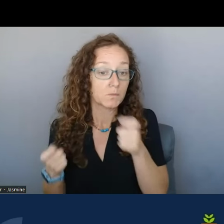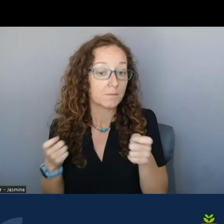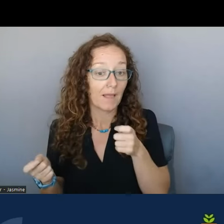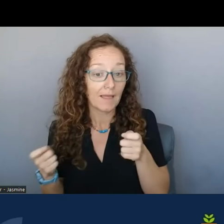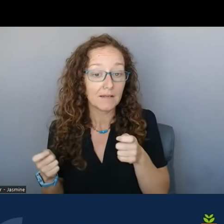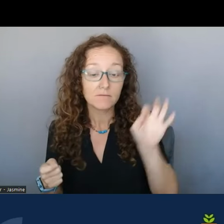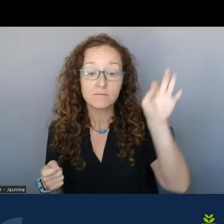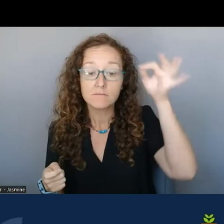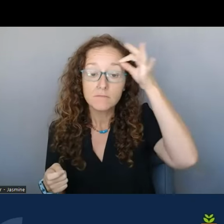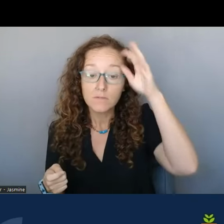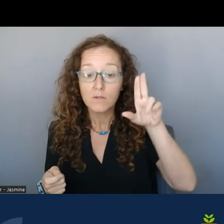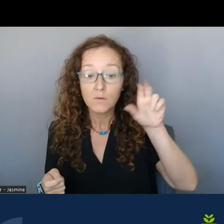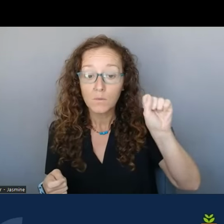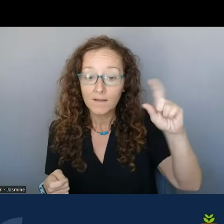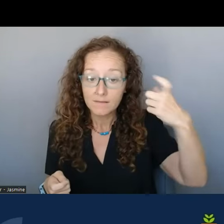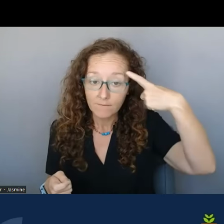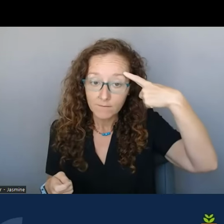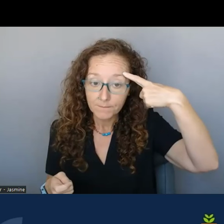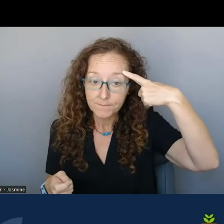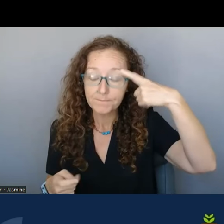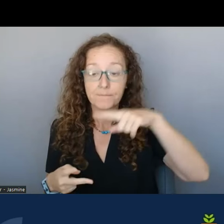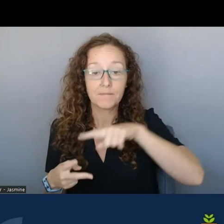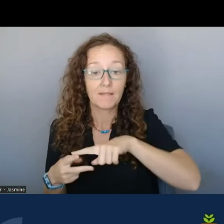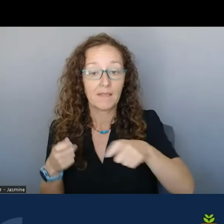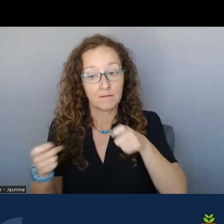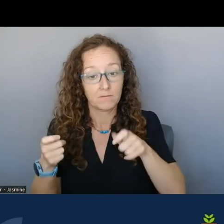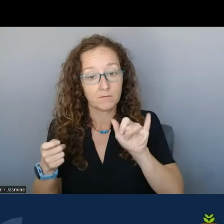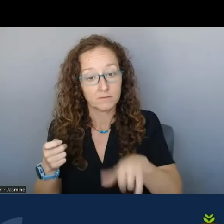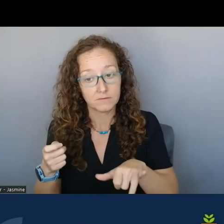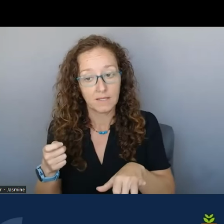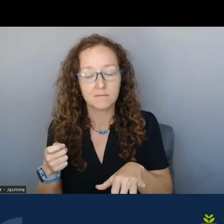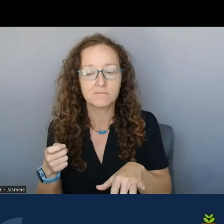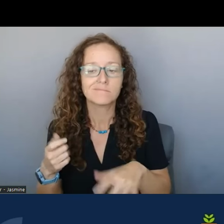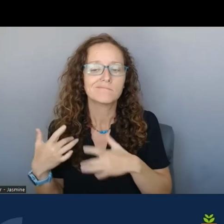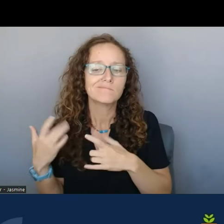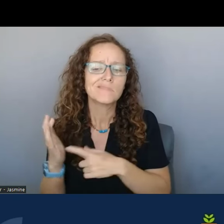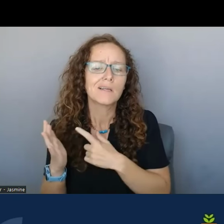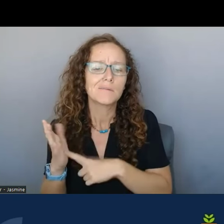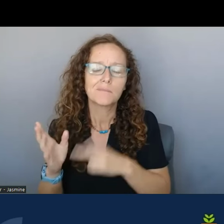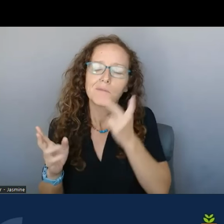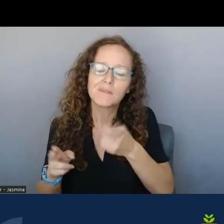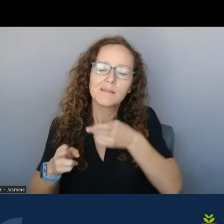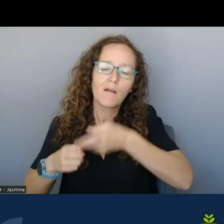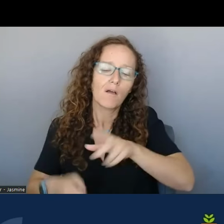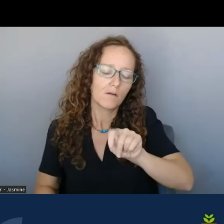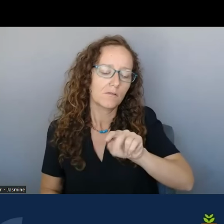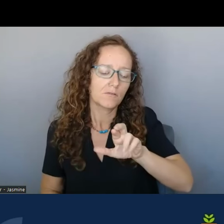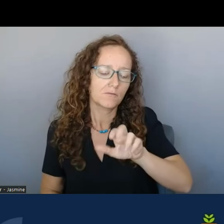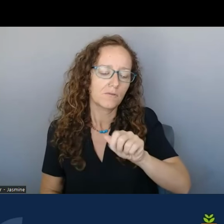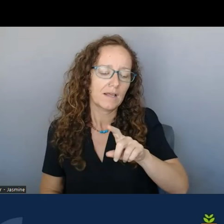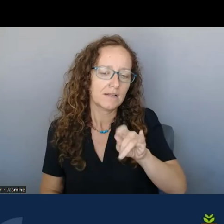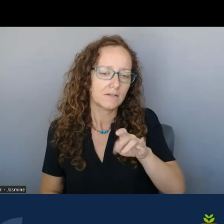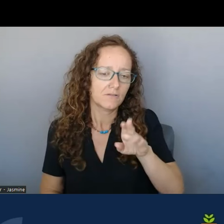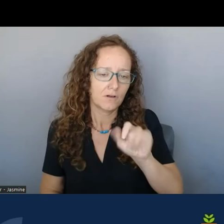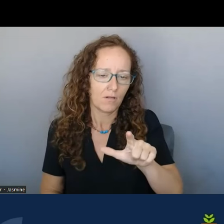It's sometimes also referred to as Traditional Medicare. And then option two